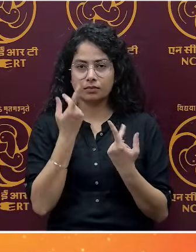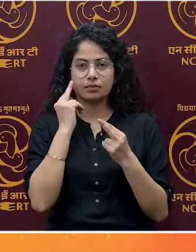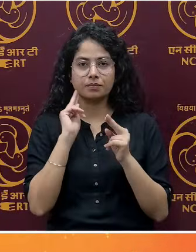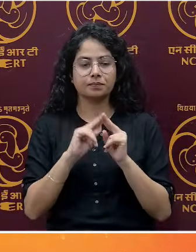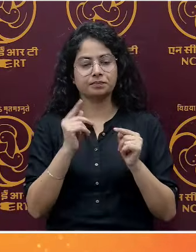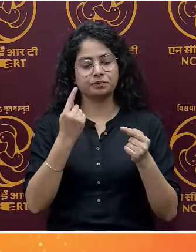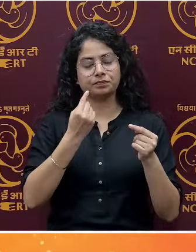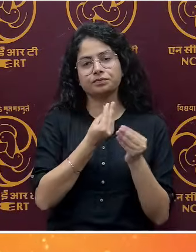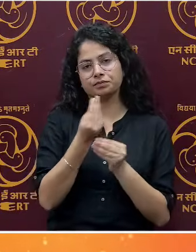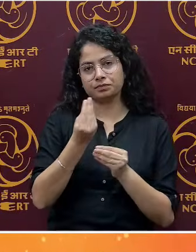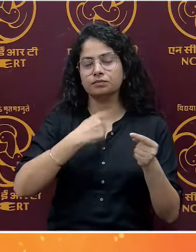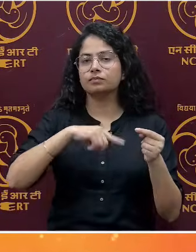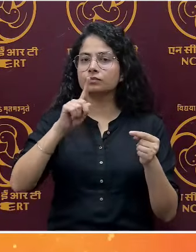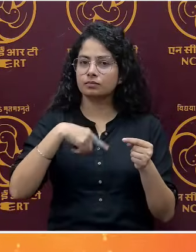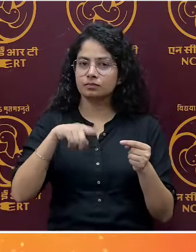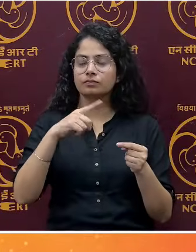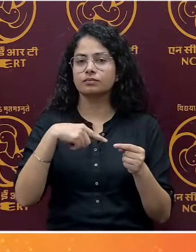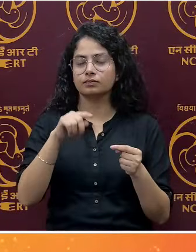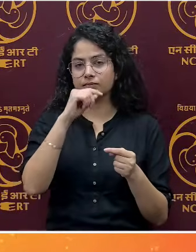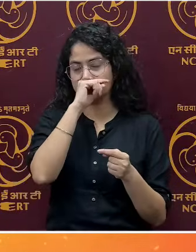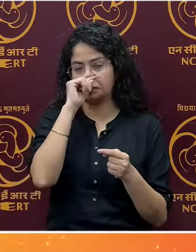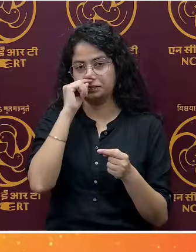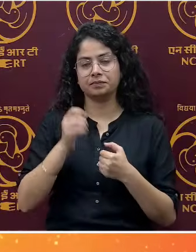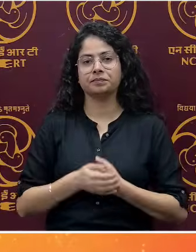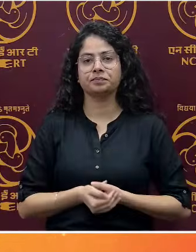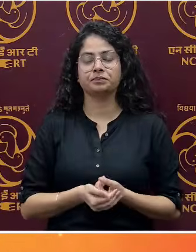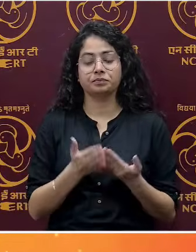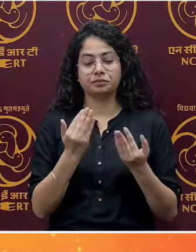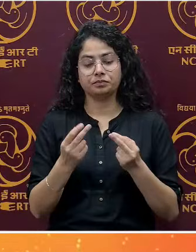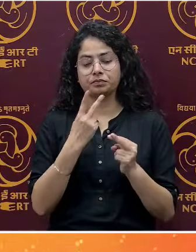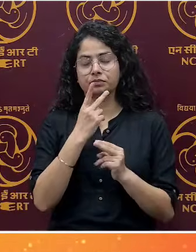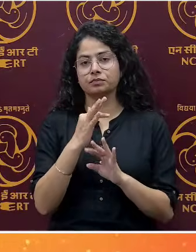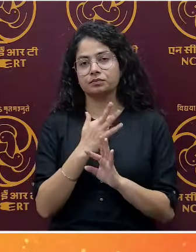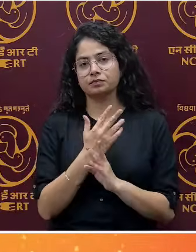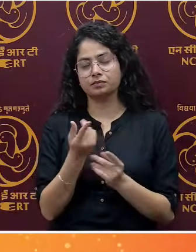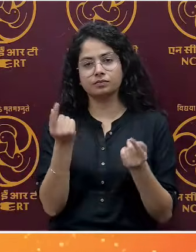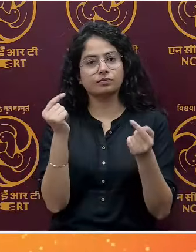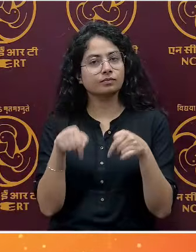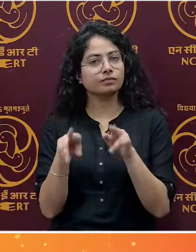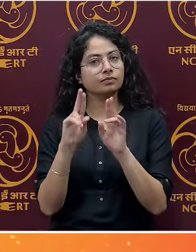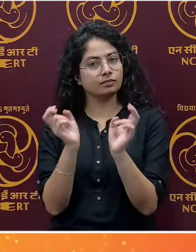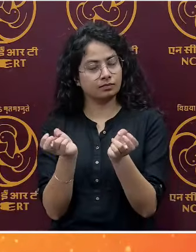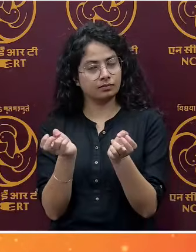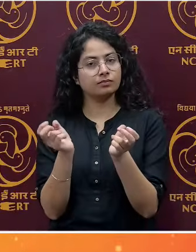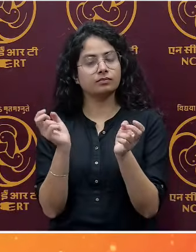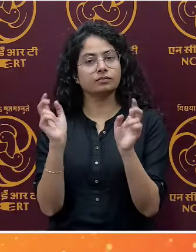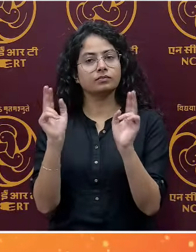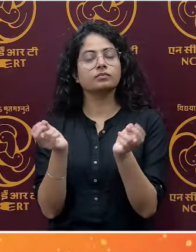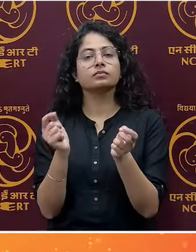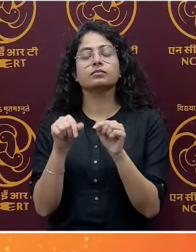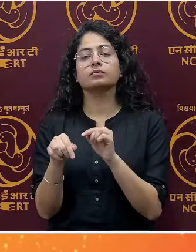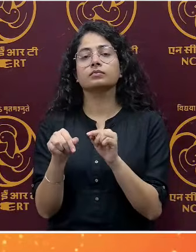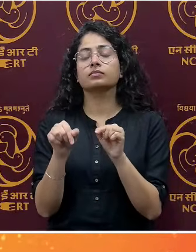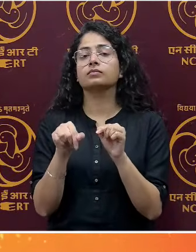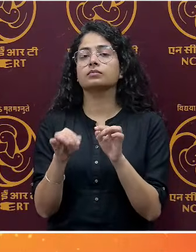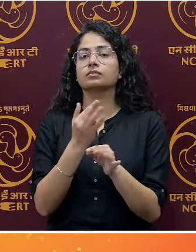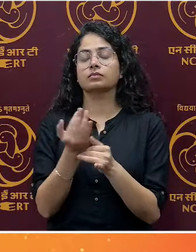to scroll down like this, we are going to find today's topic, which is simple interest.